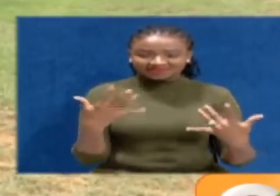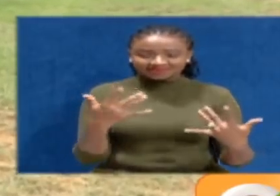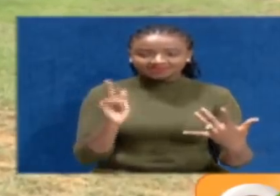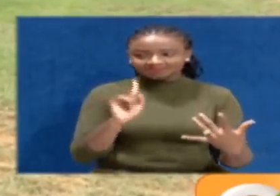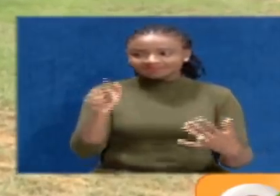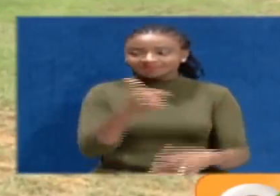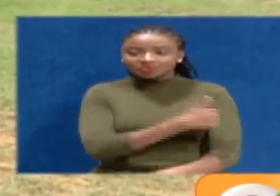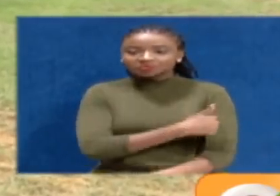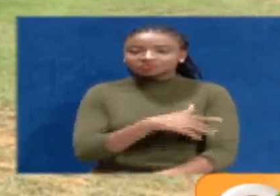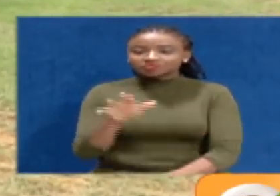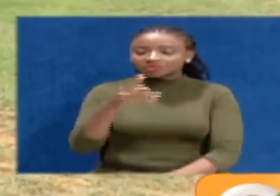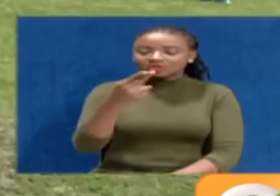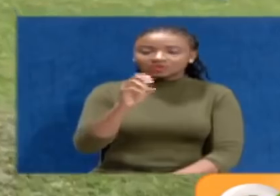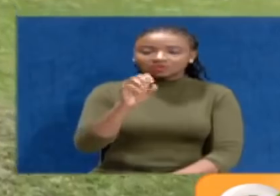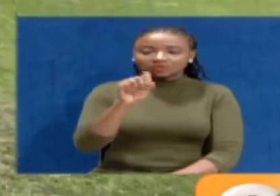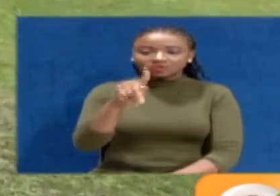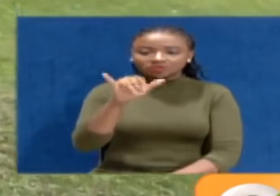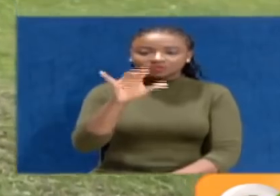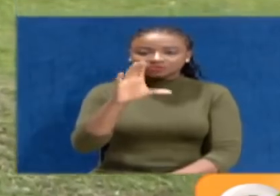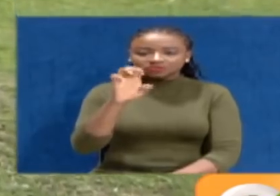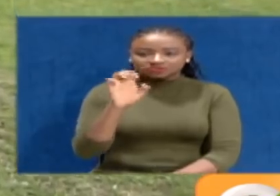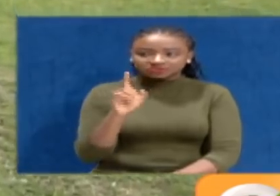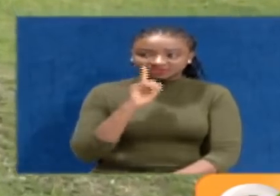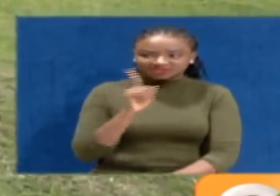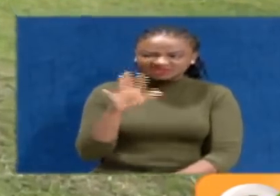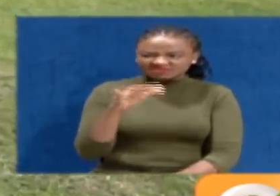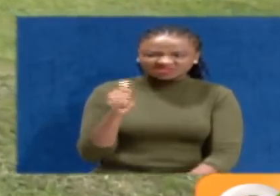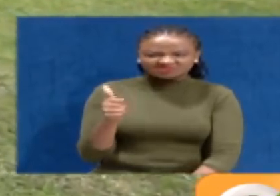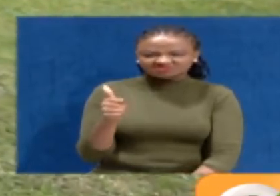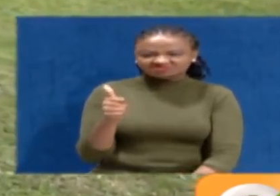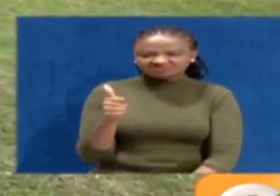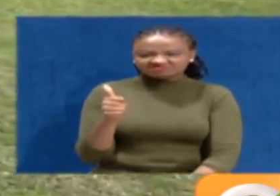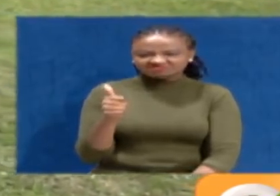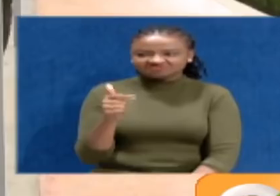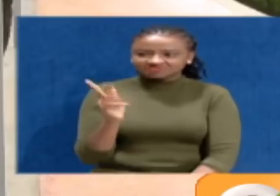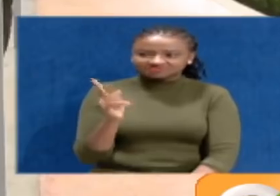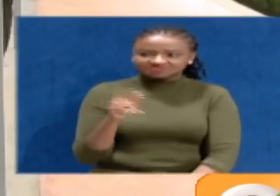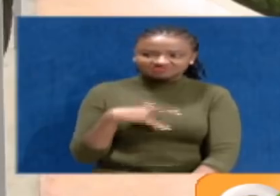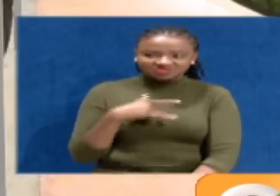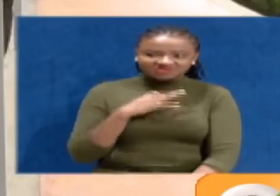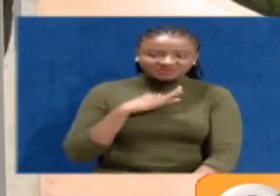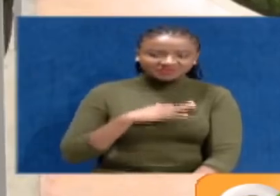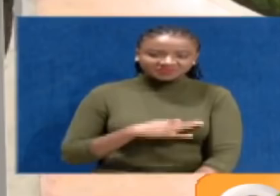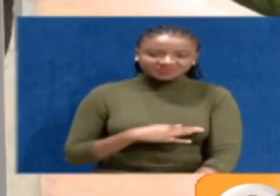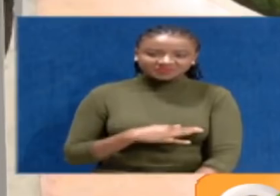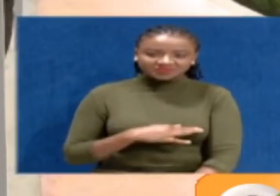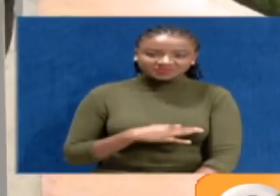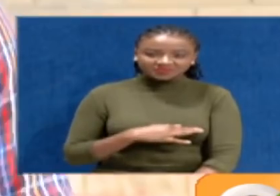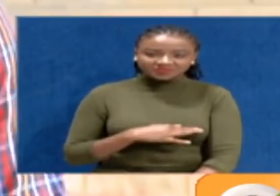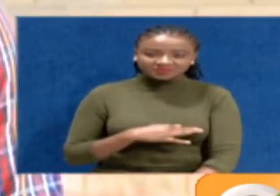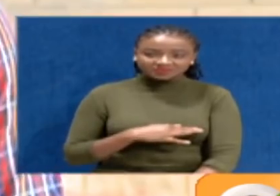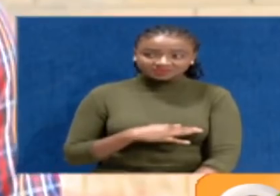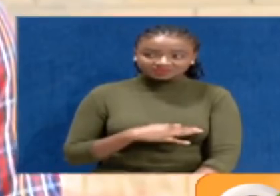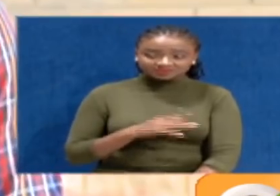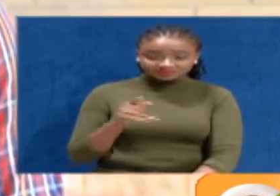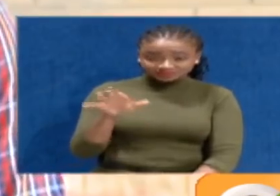Hospice. The environment is peaceful and inviting, a perfect setting for this life-sustaining facility.